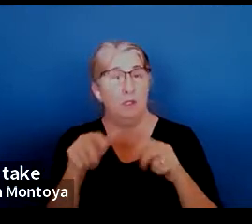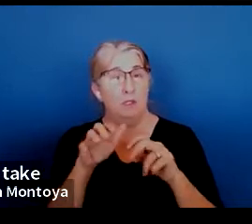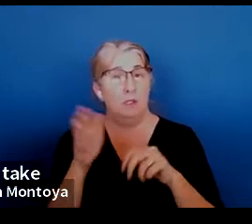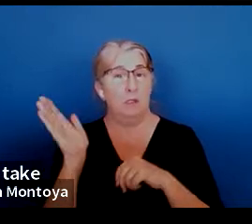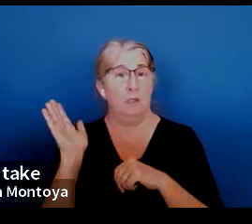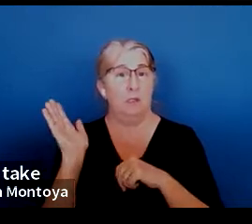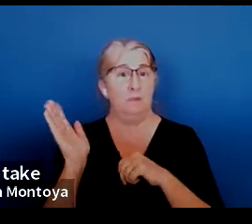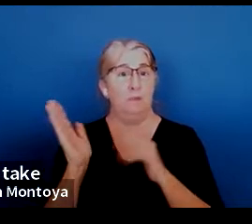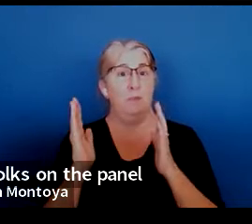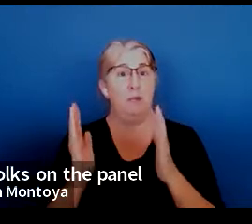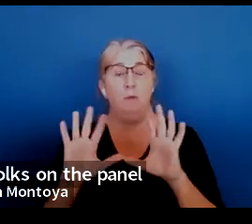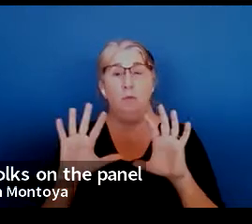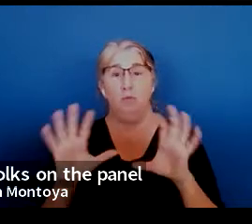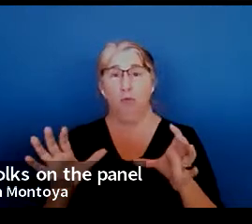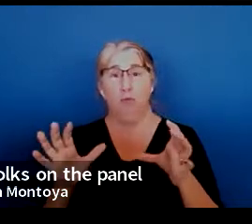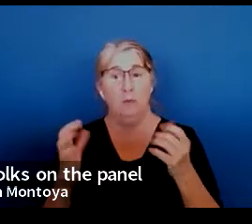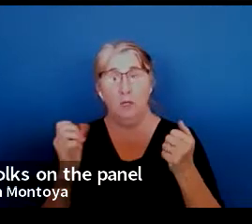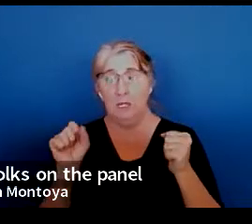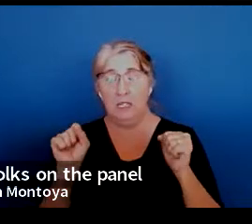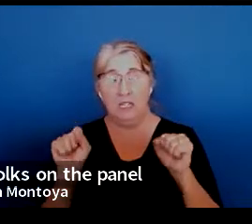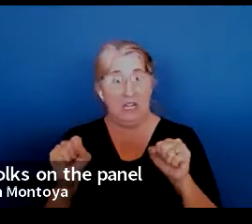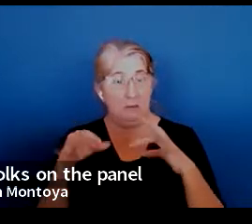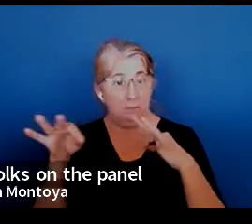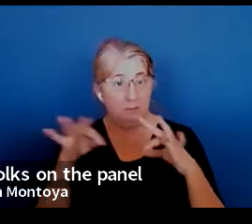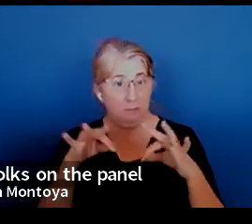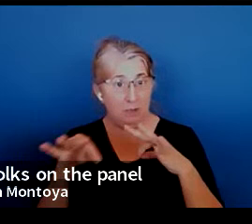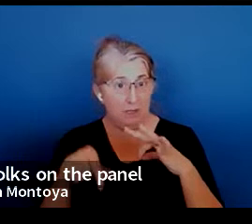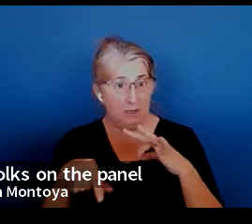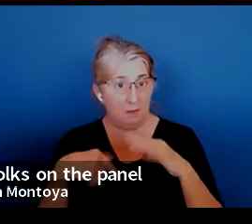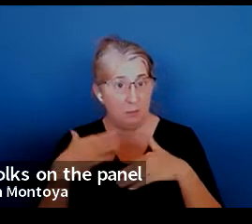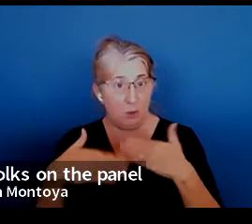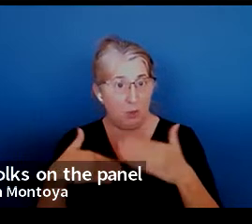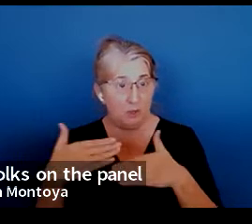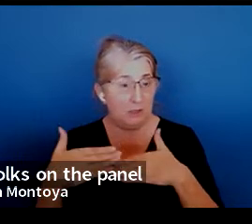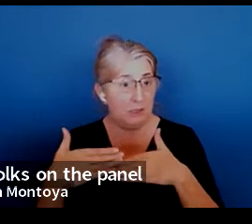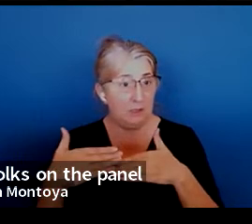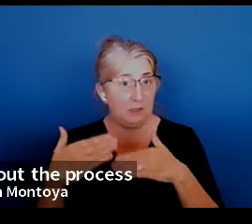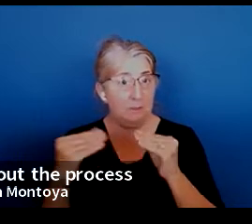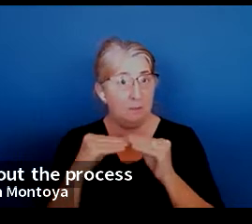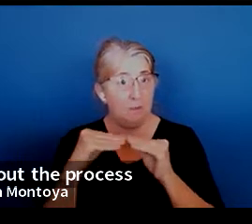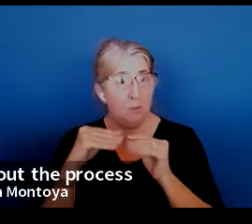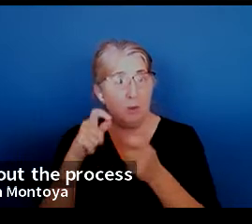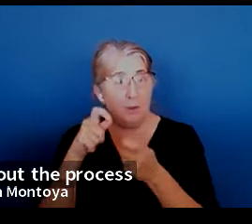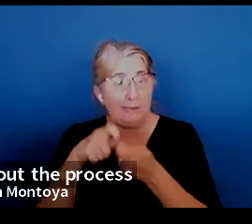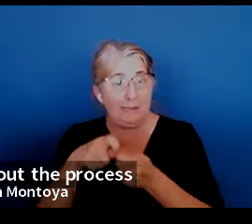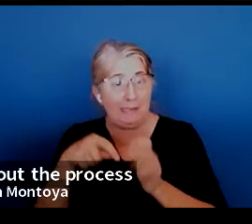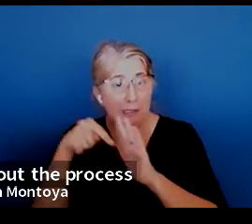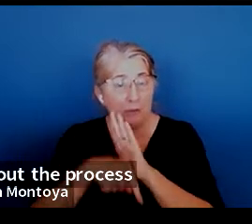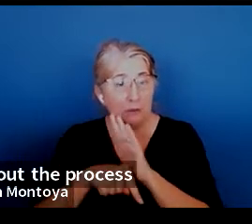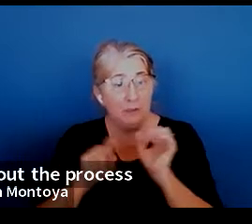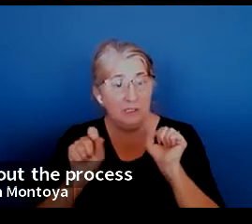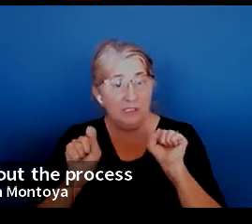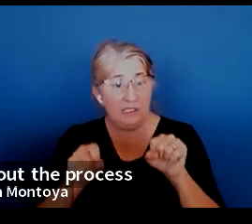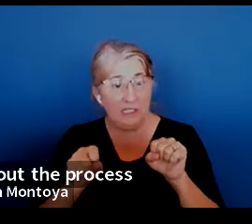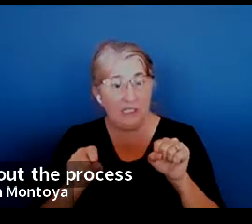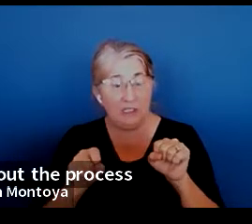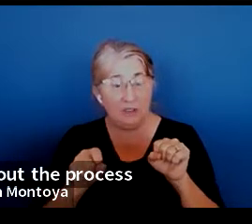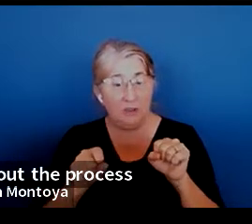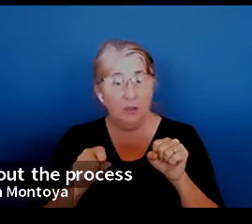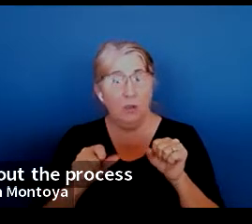of talk a little bit about the process in a little bit more detail in terms of like the